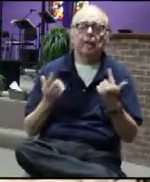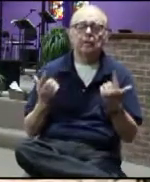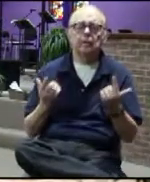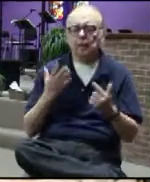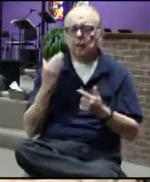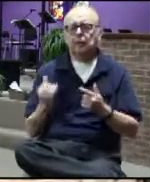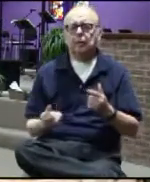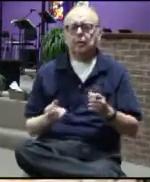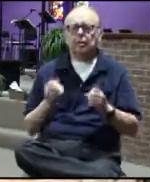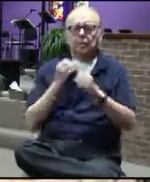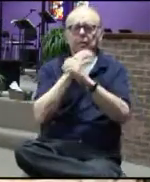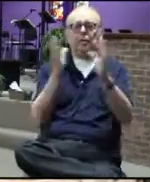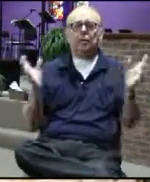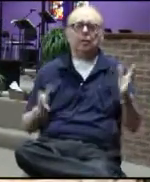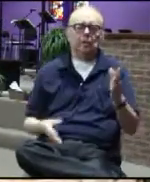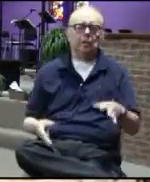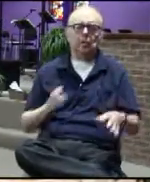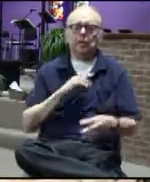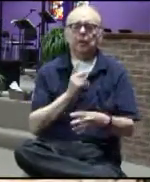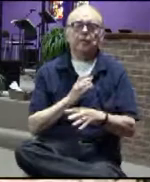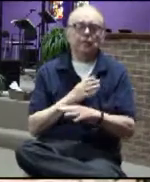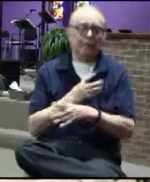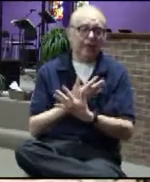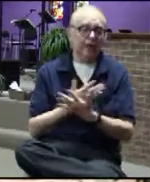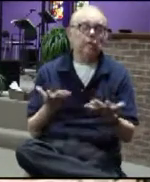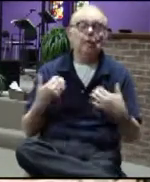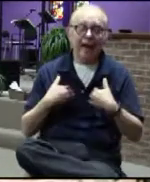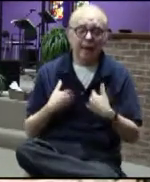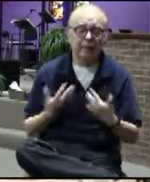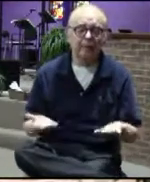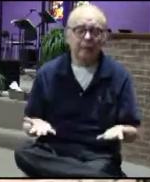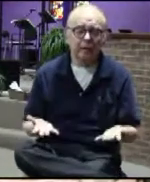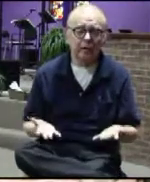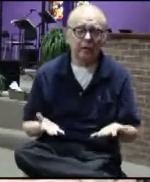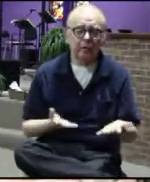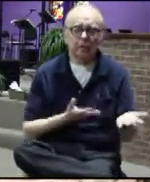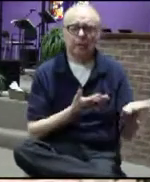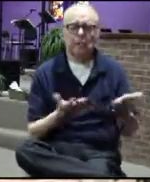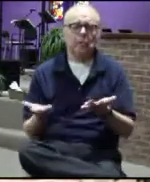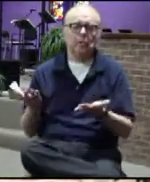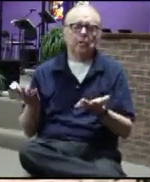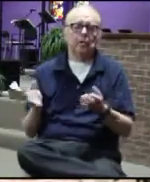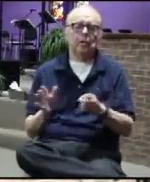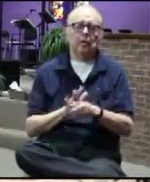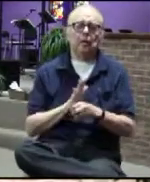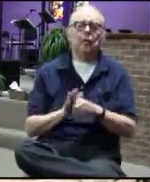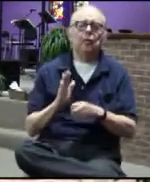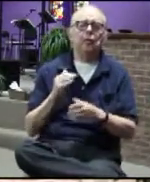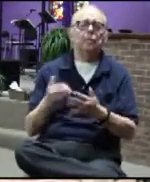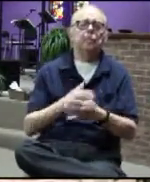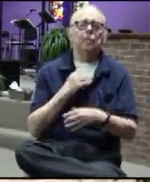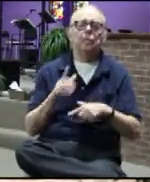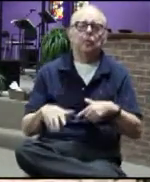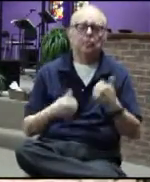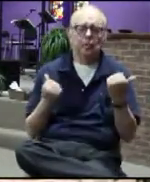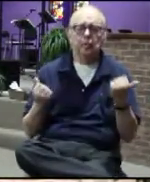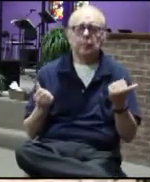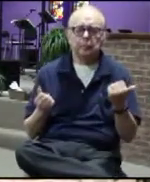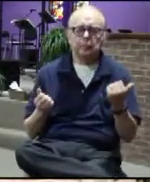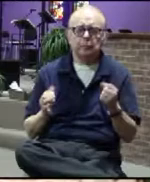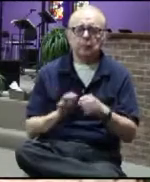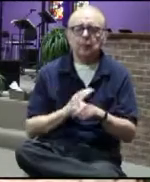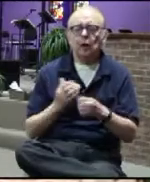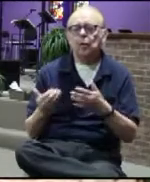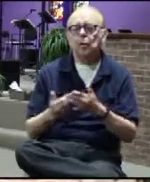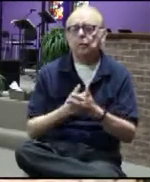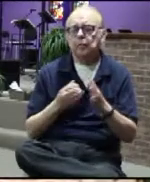Because imagination is the most powerful tool that we have. It brings us into a whole new life. And a whole new